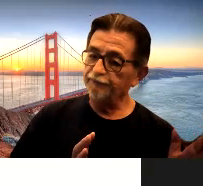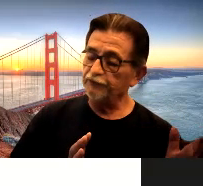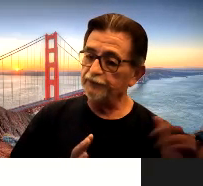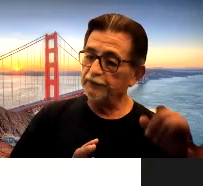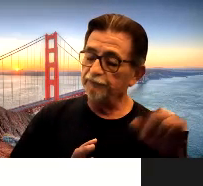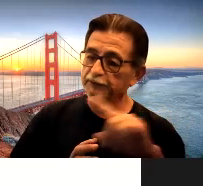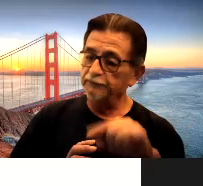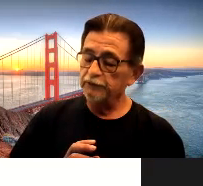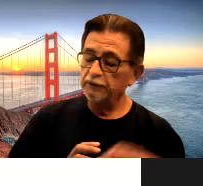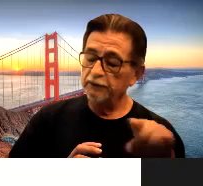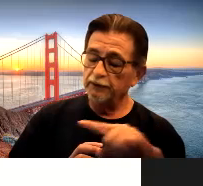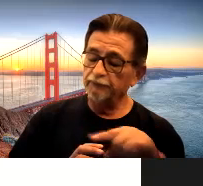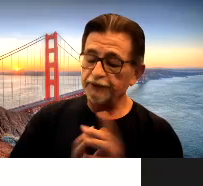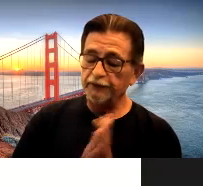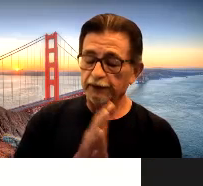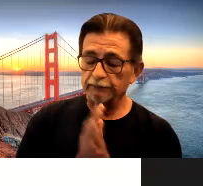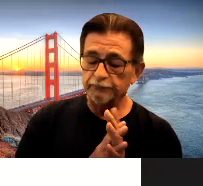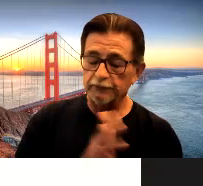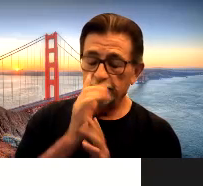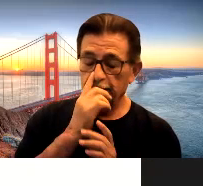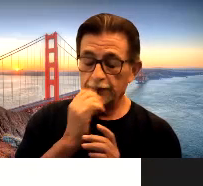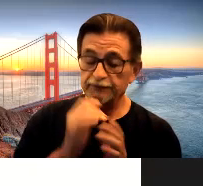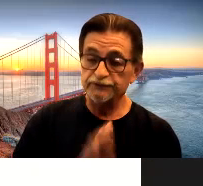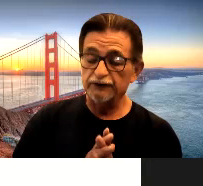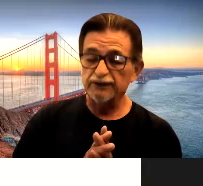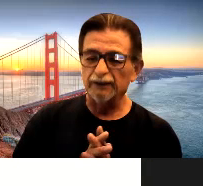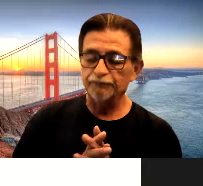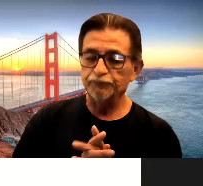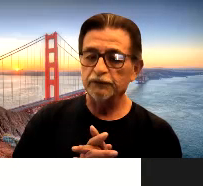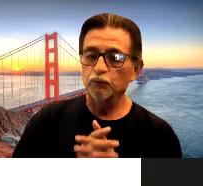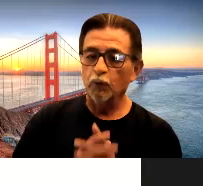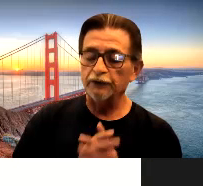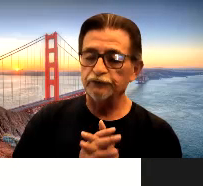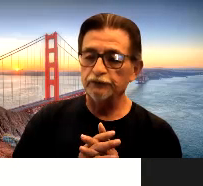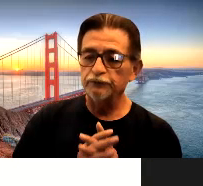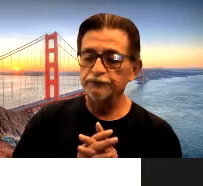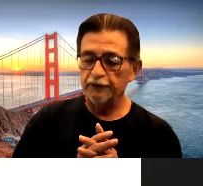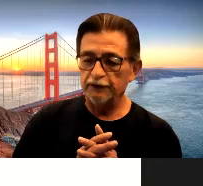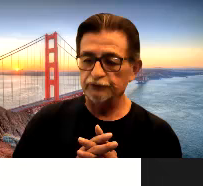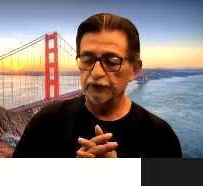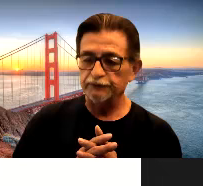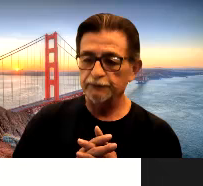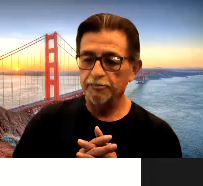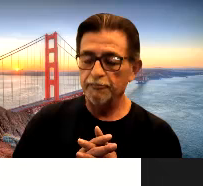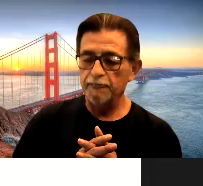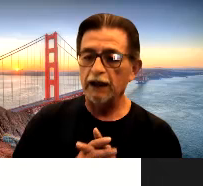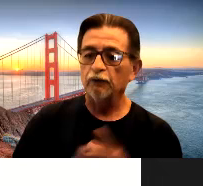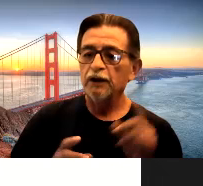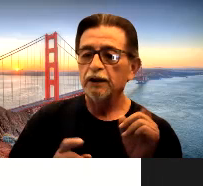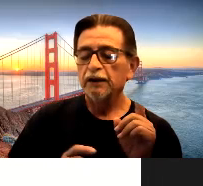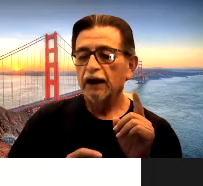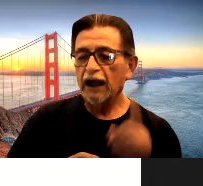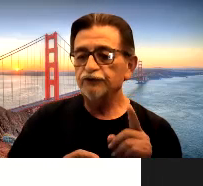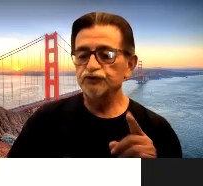the left of the stair step. want to lose electrons.